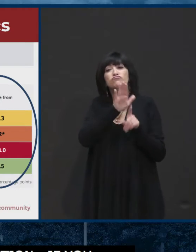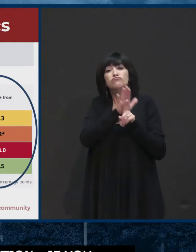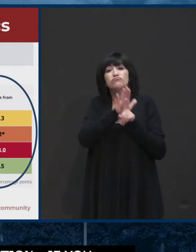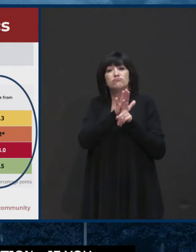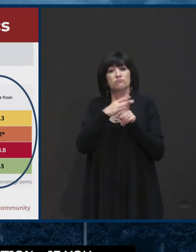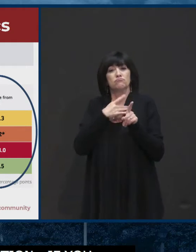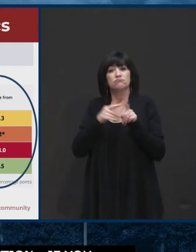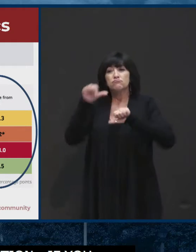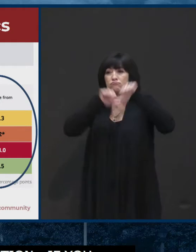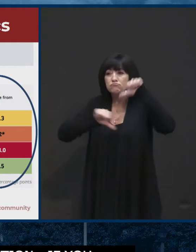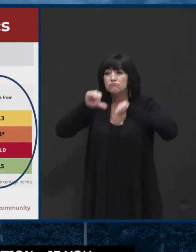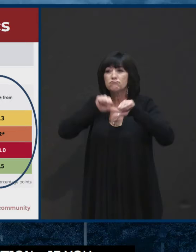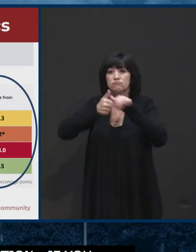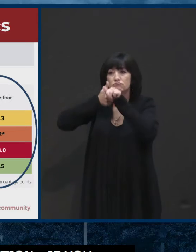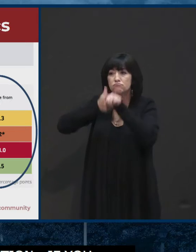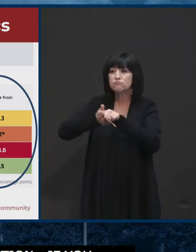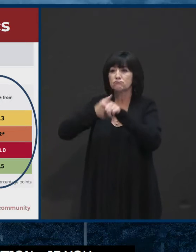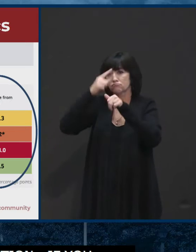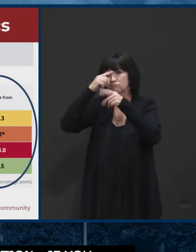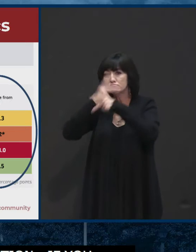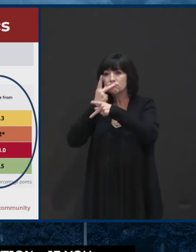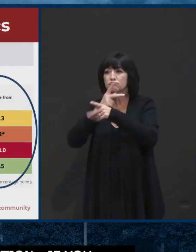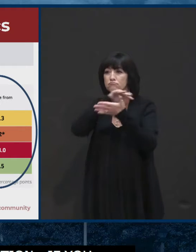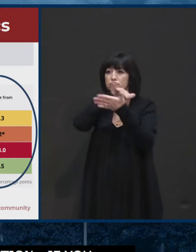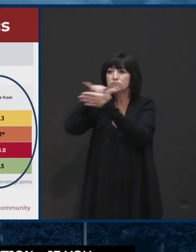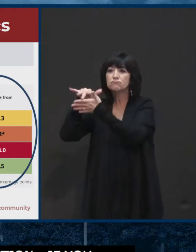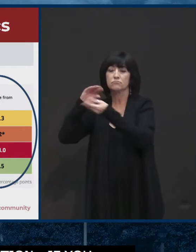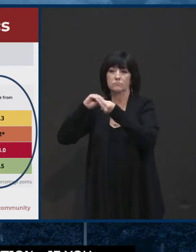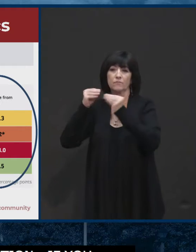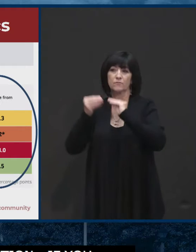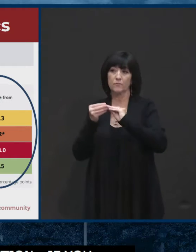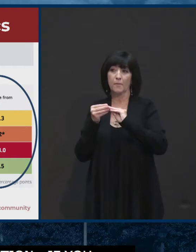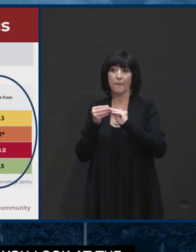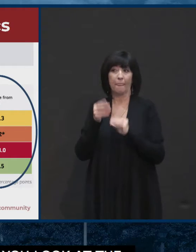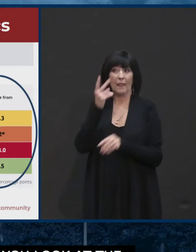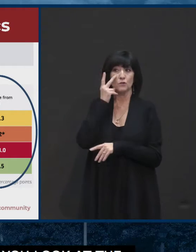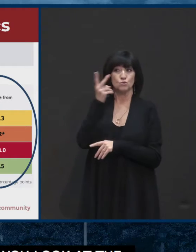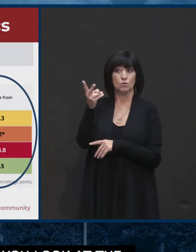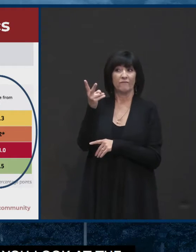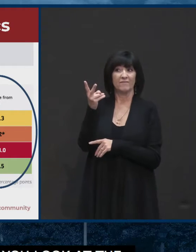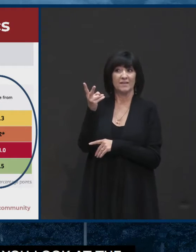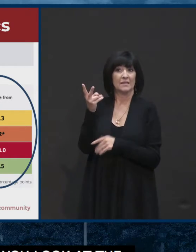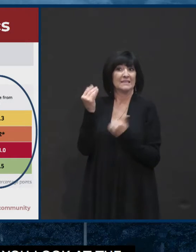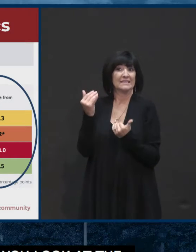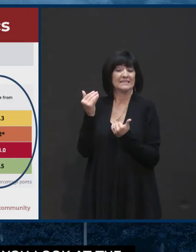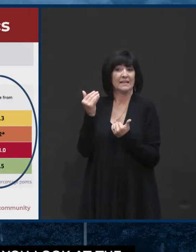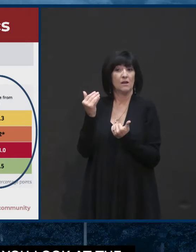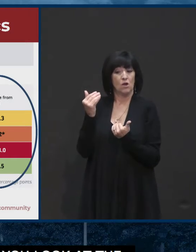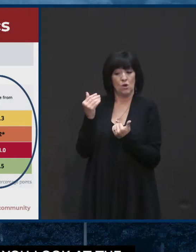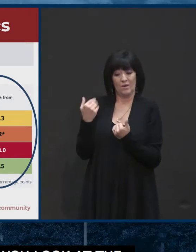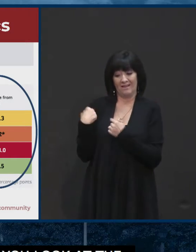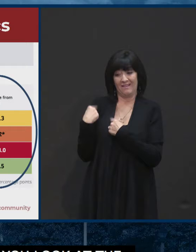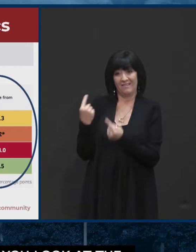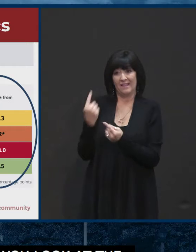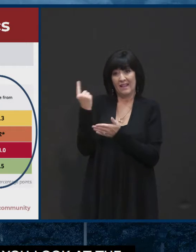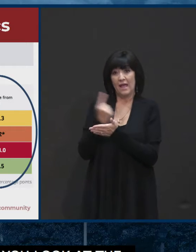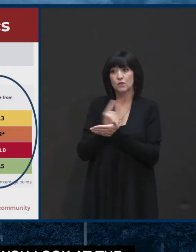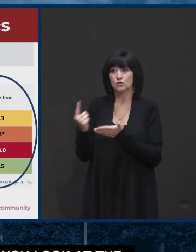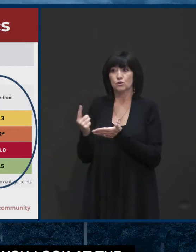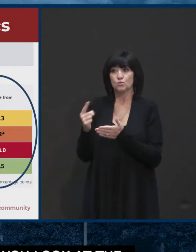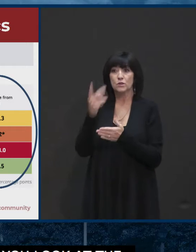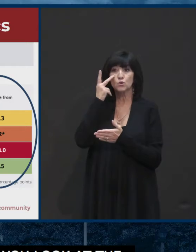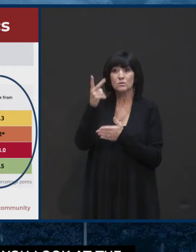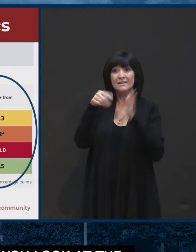see that we've actually seen a decrease in case rates of 7.3% in the last week. So it's just helpful to